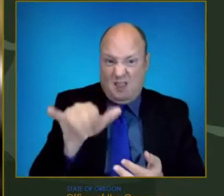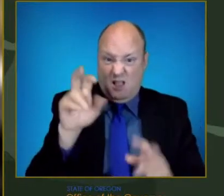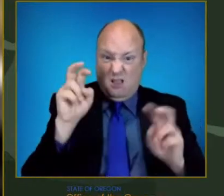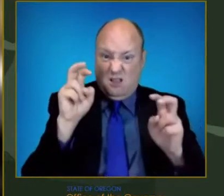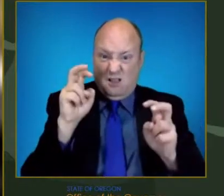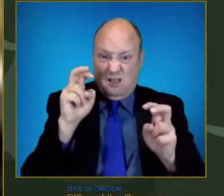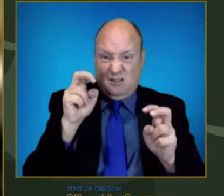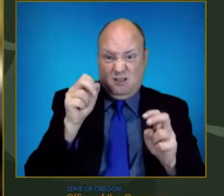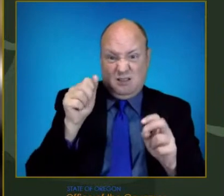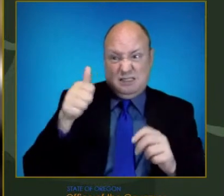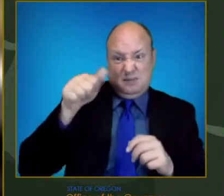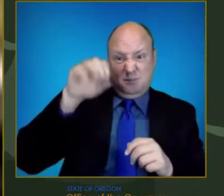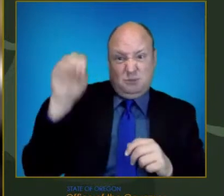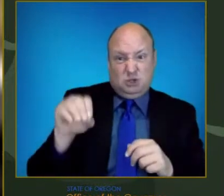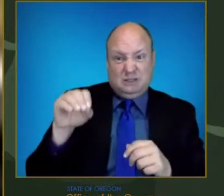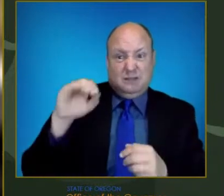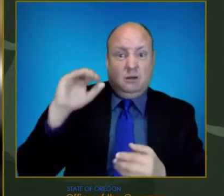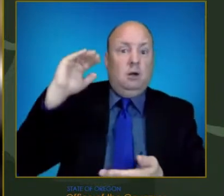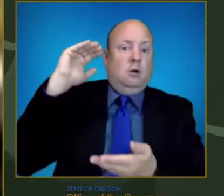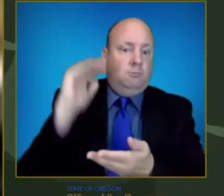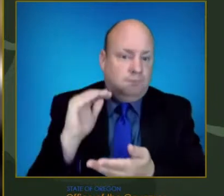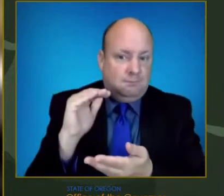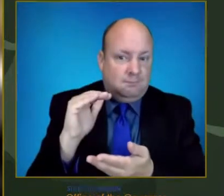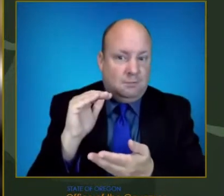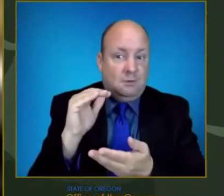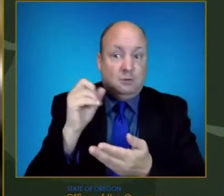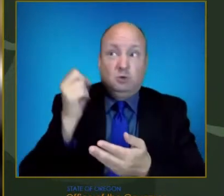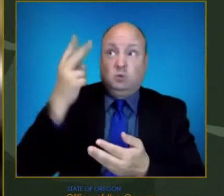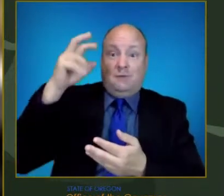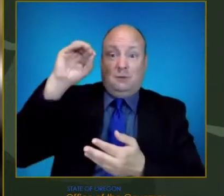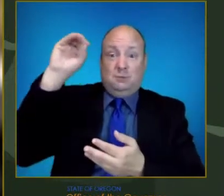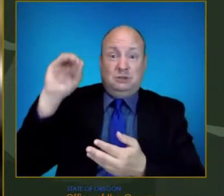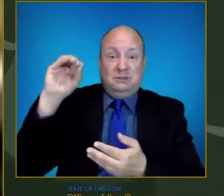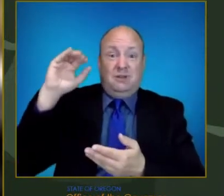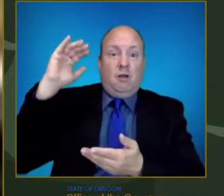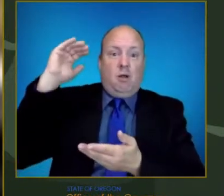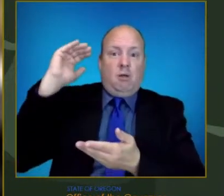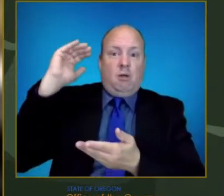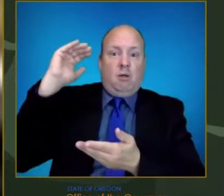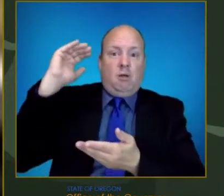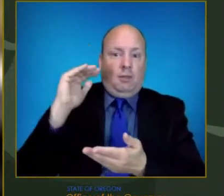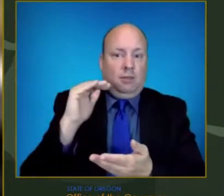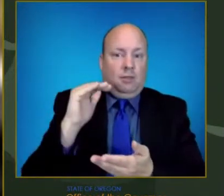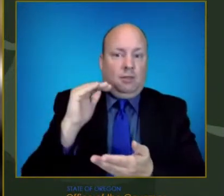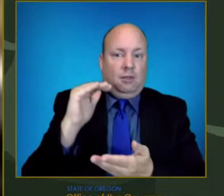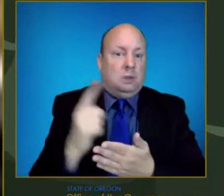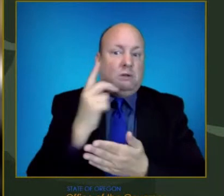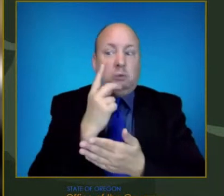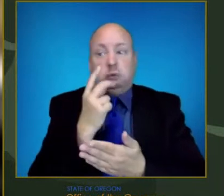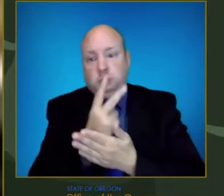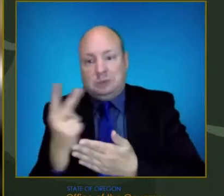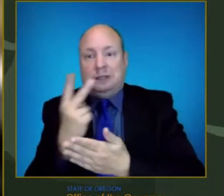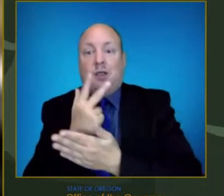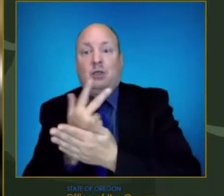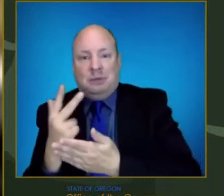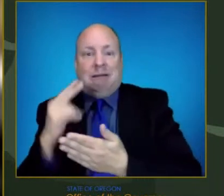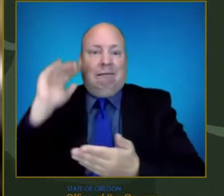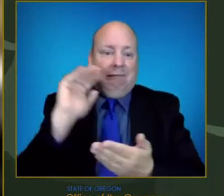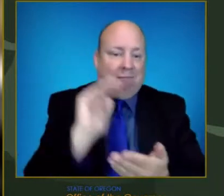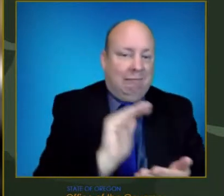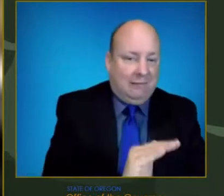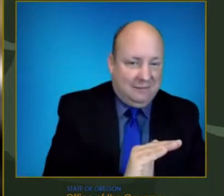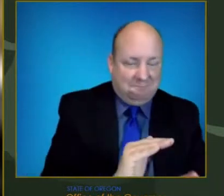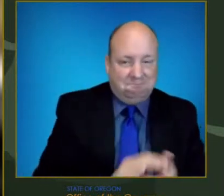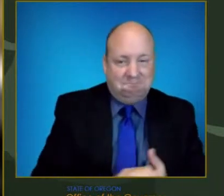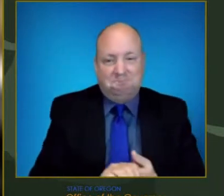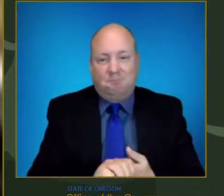11% drop during the previous week and marked the third straight weekly decrease. COVID-19 related